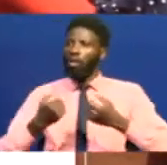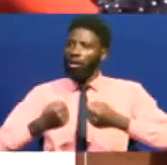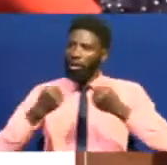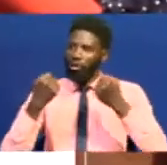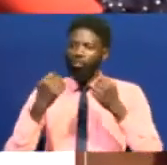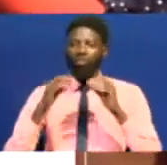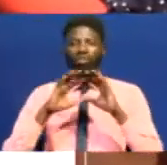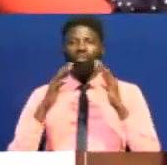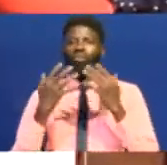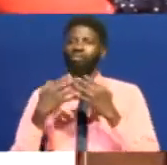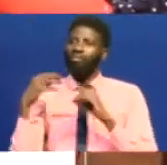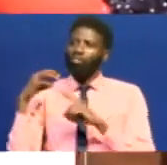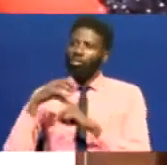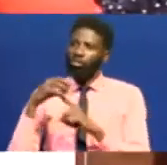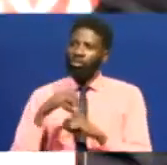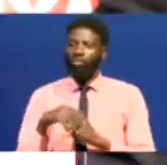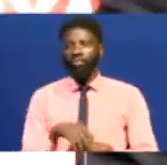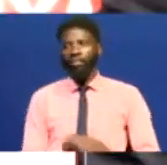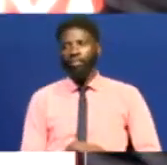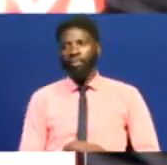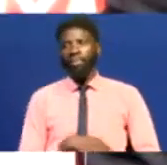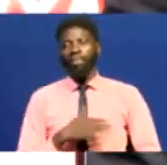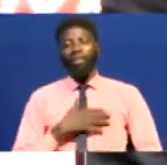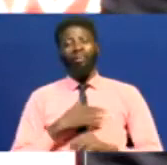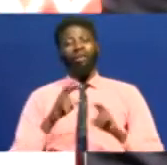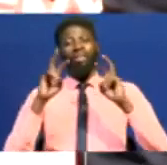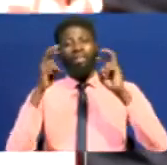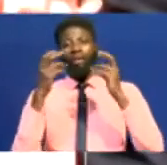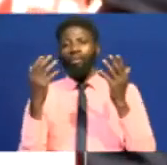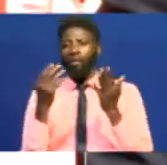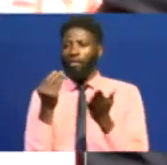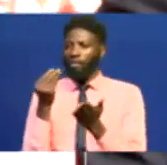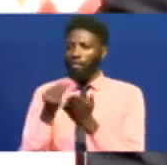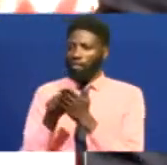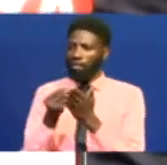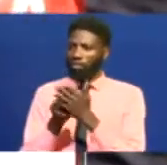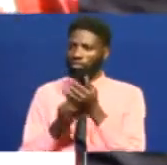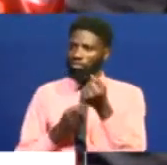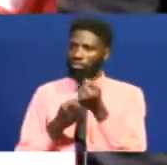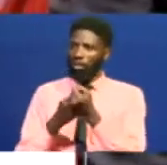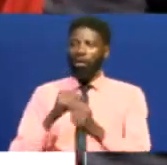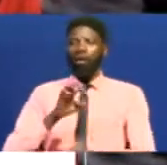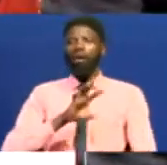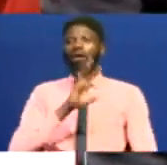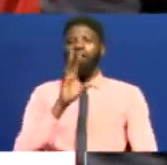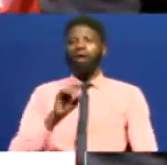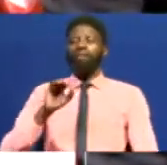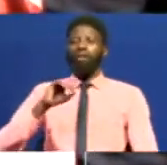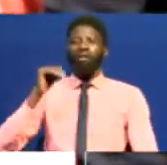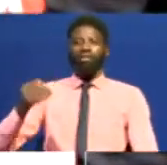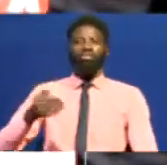World Championships. Mainly our theme is financing African cities.